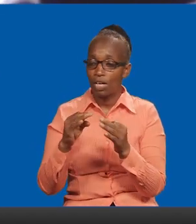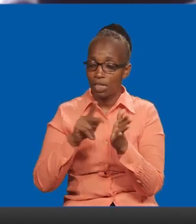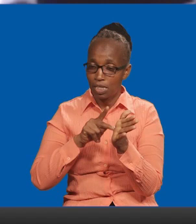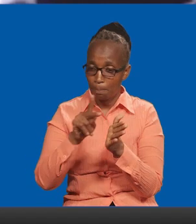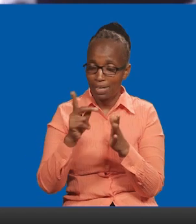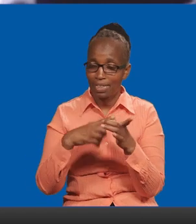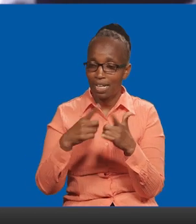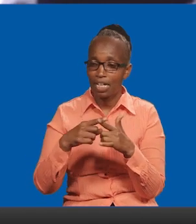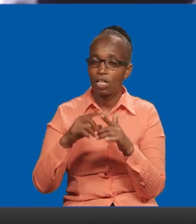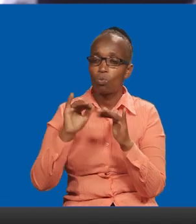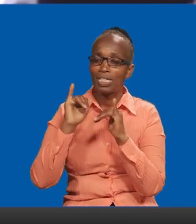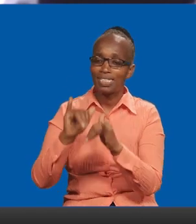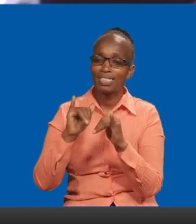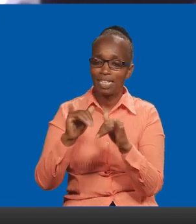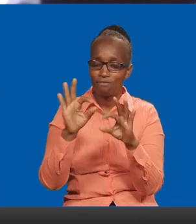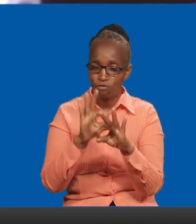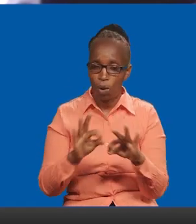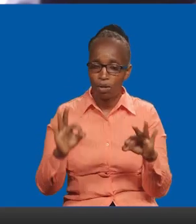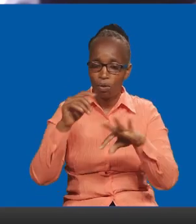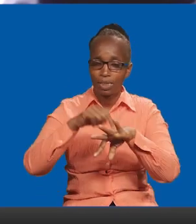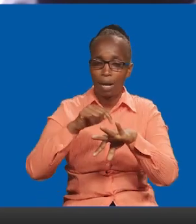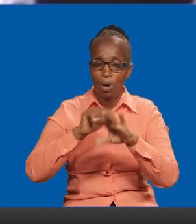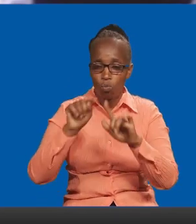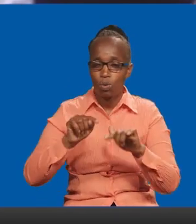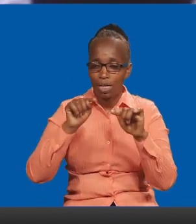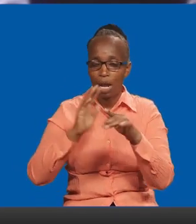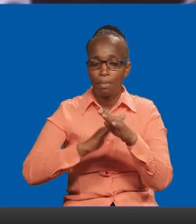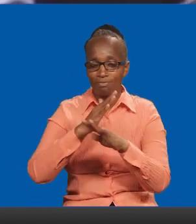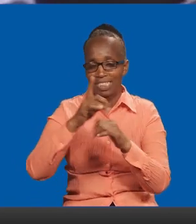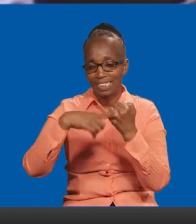itakuja for 30 all the long time. Inakuja just for 6 months.